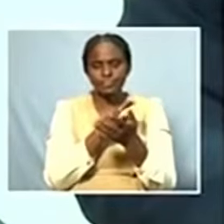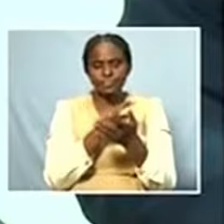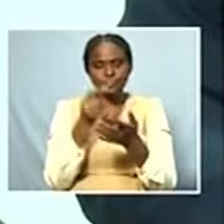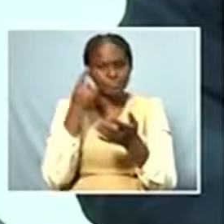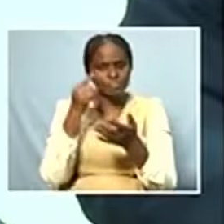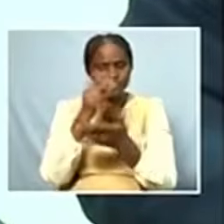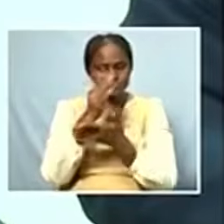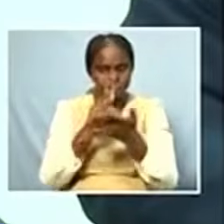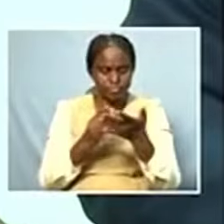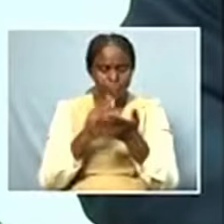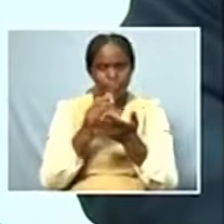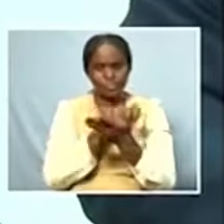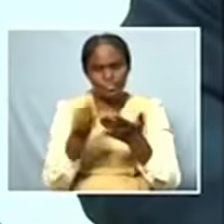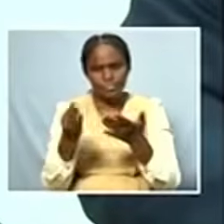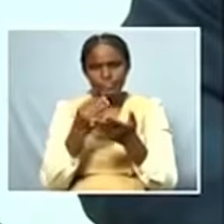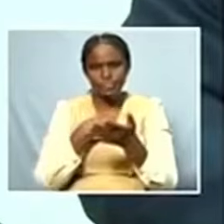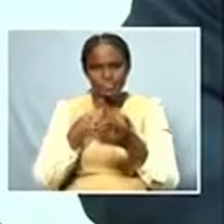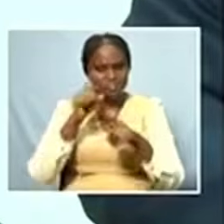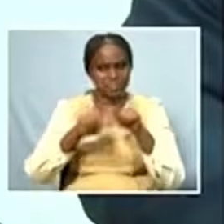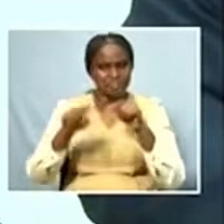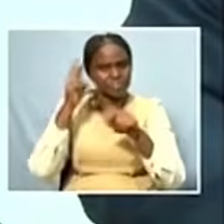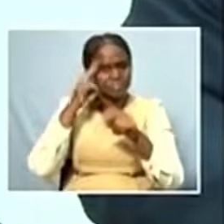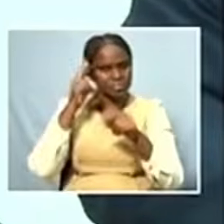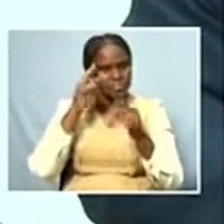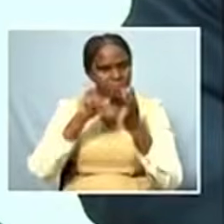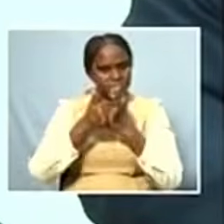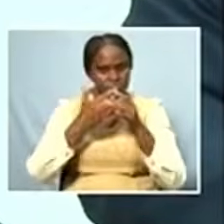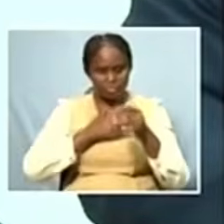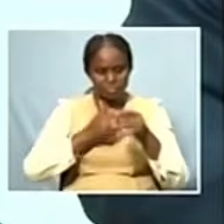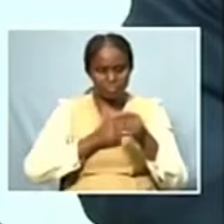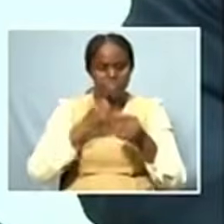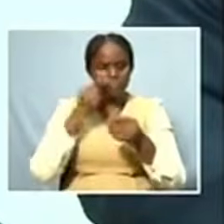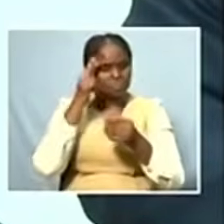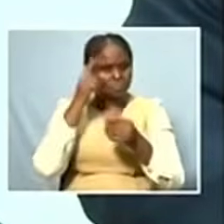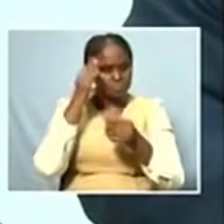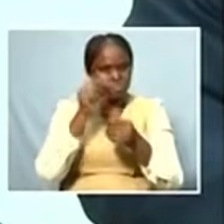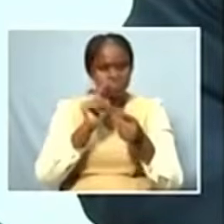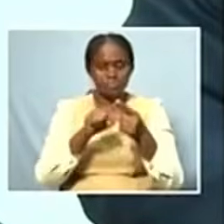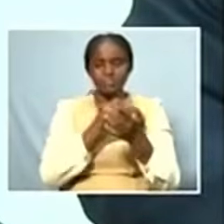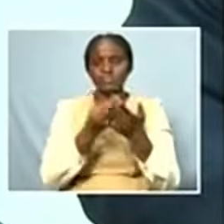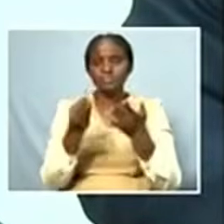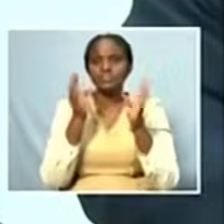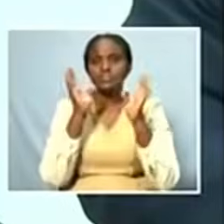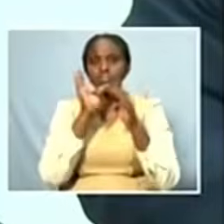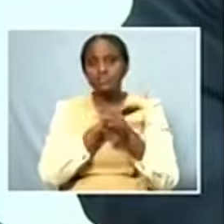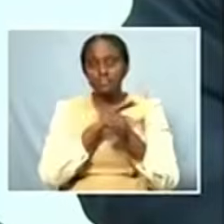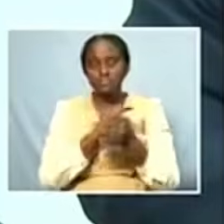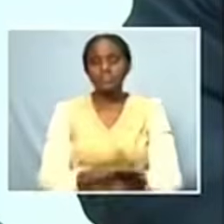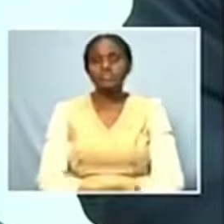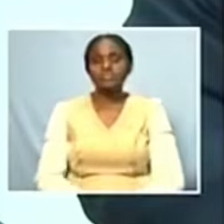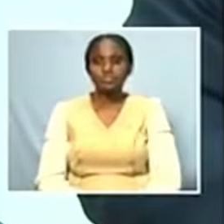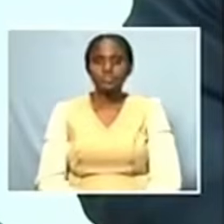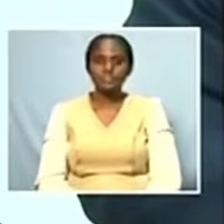For some, it failed. I can't now remember. I'll need to get the results, but it failed. Yeah.